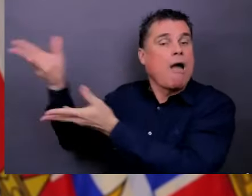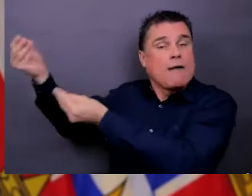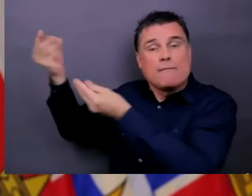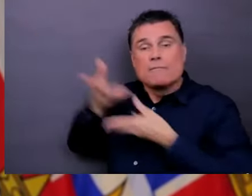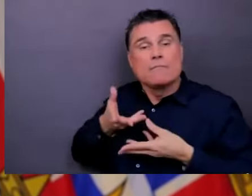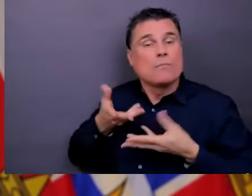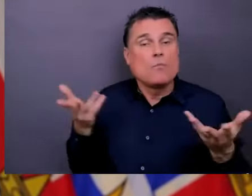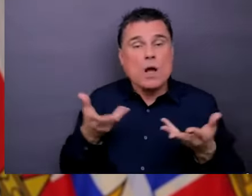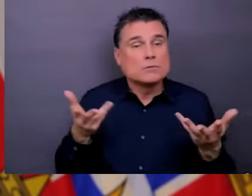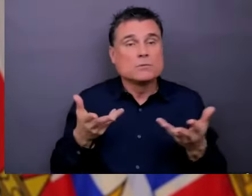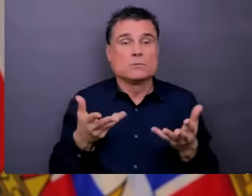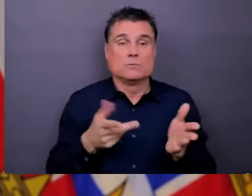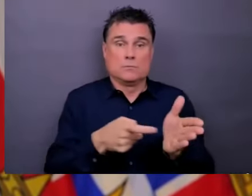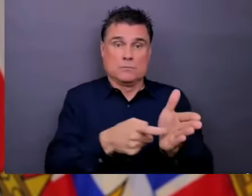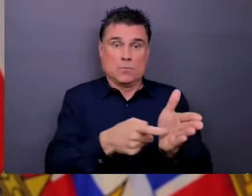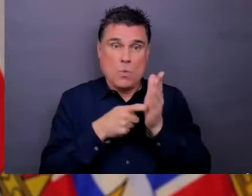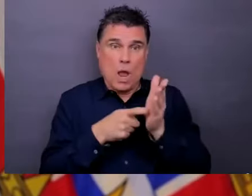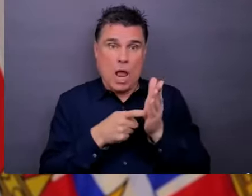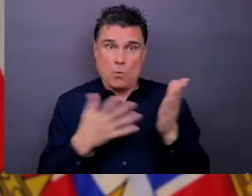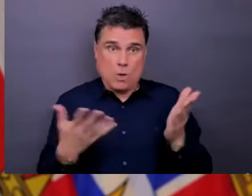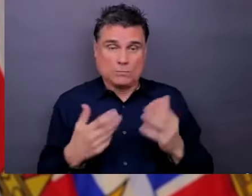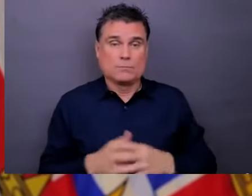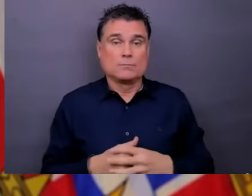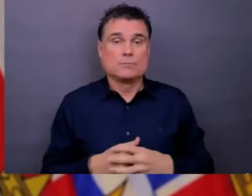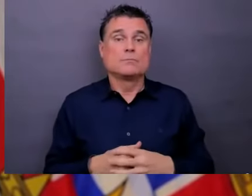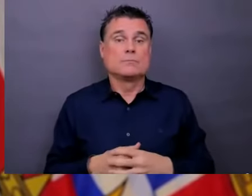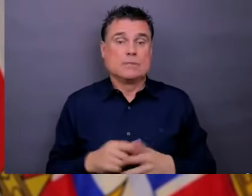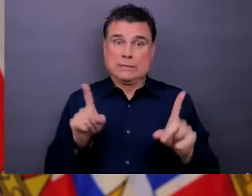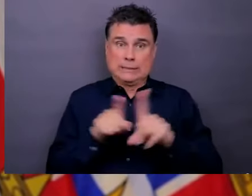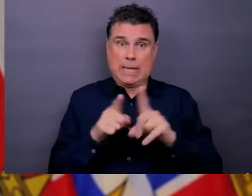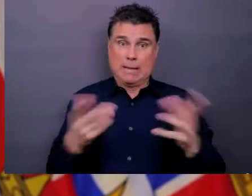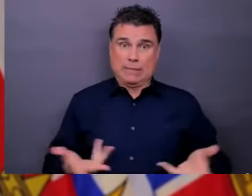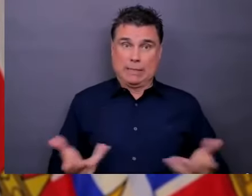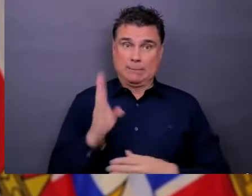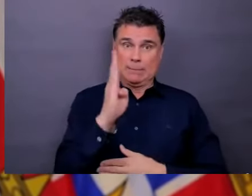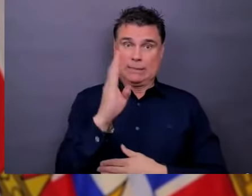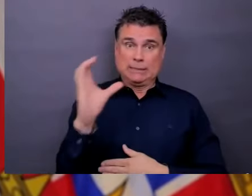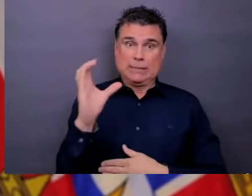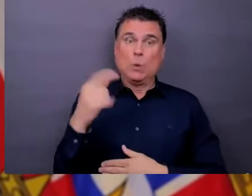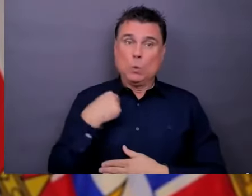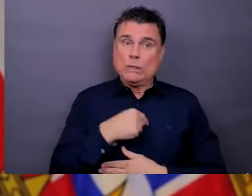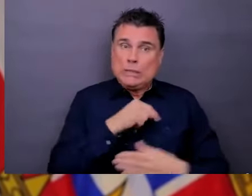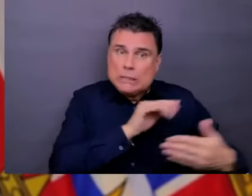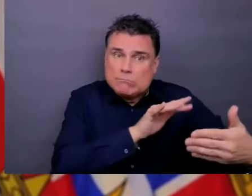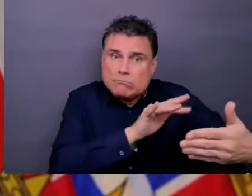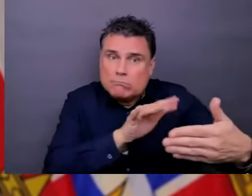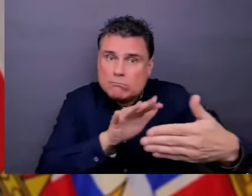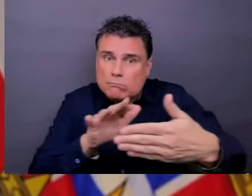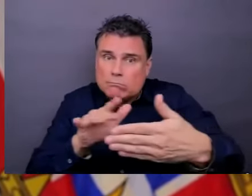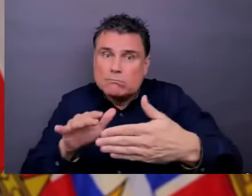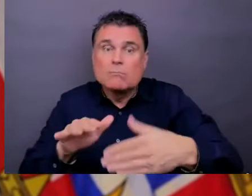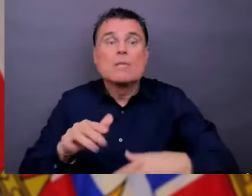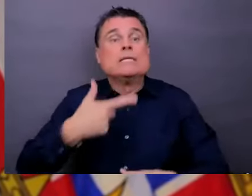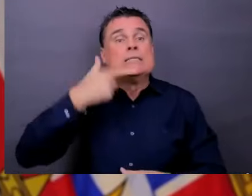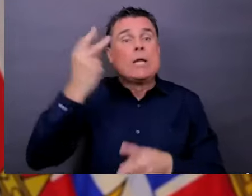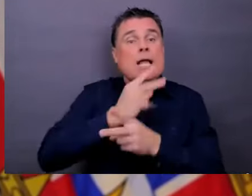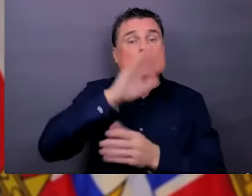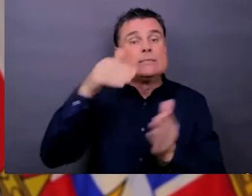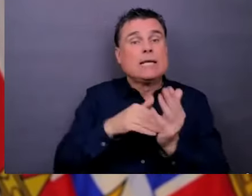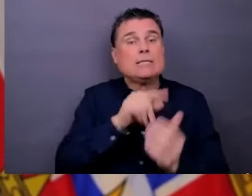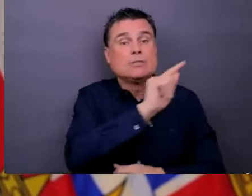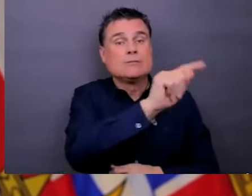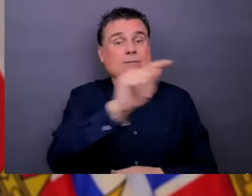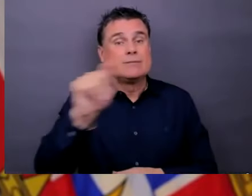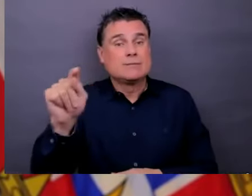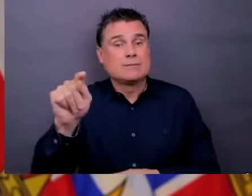long-term care homes here in British Columbia. We have some data that we've looked at over the weekend from Quebec, along with